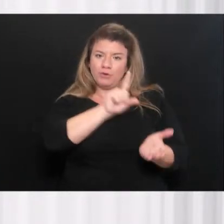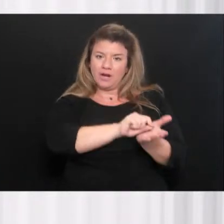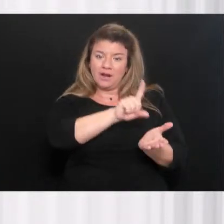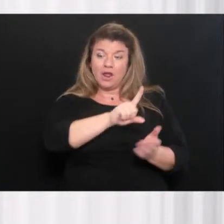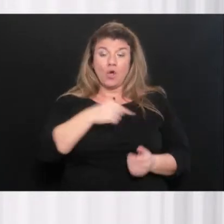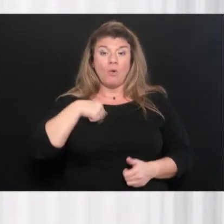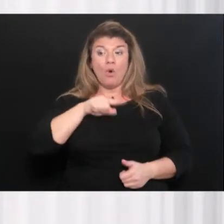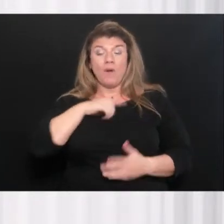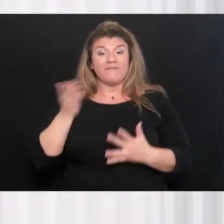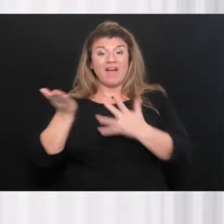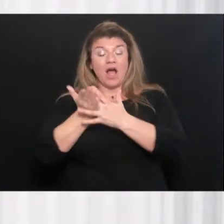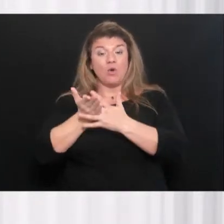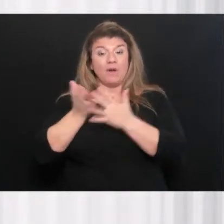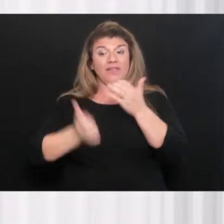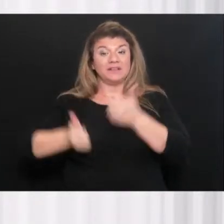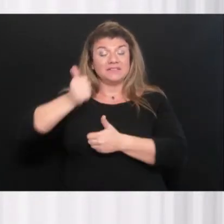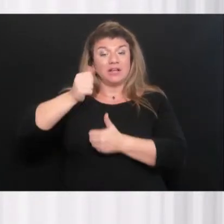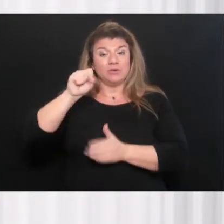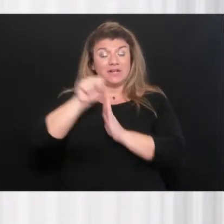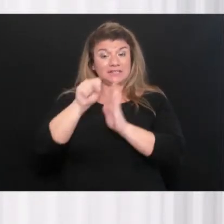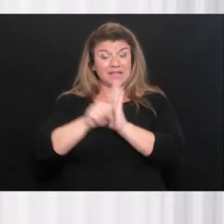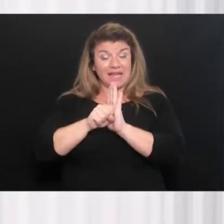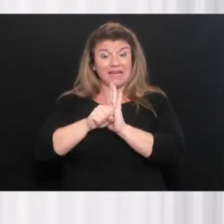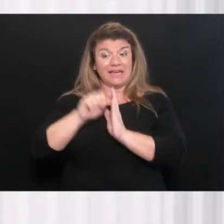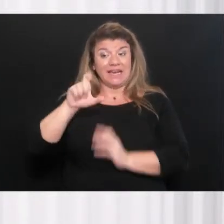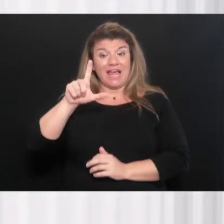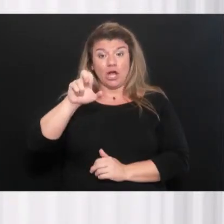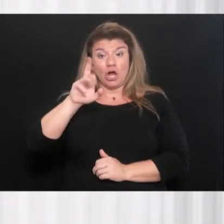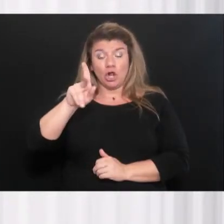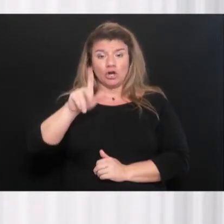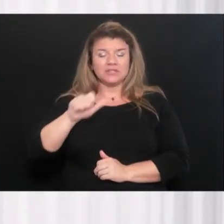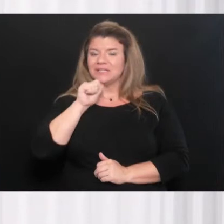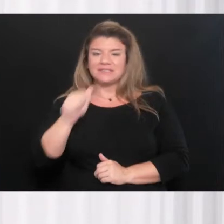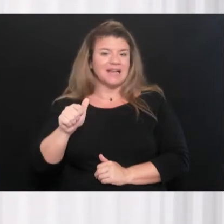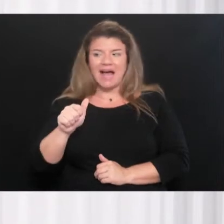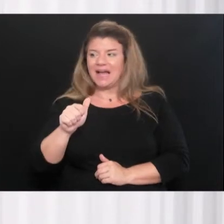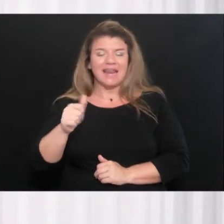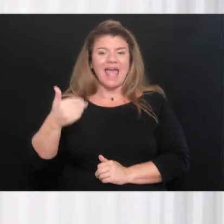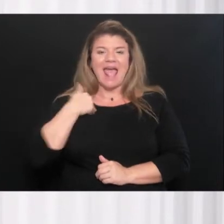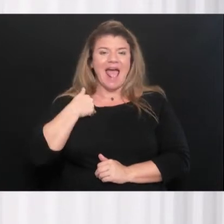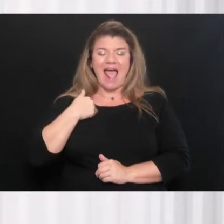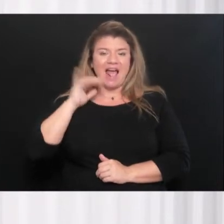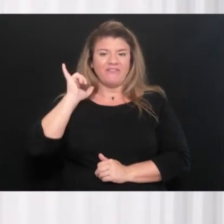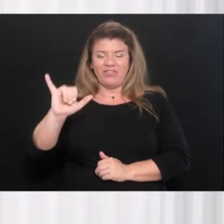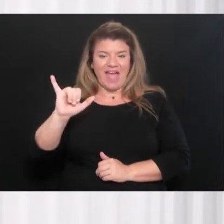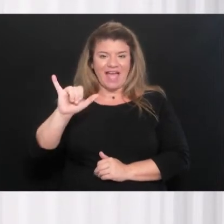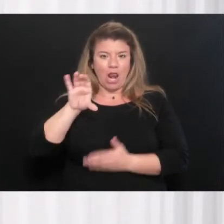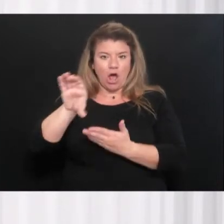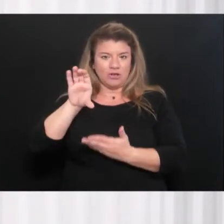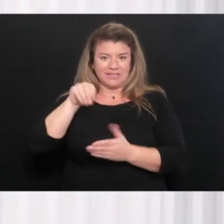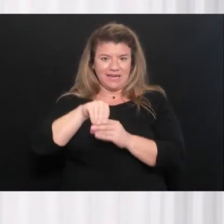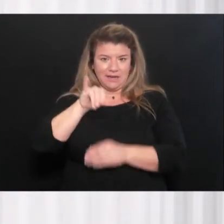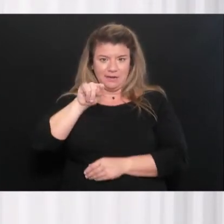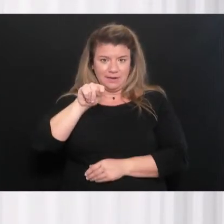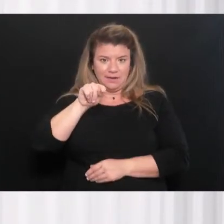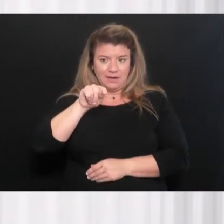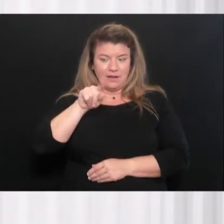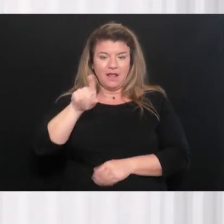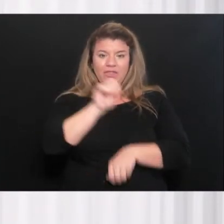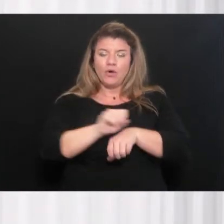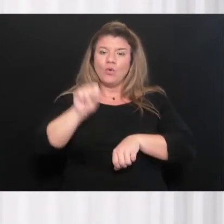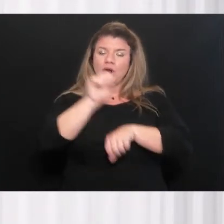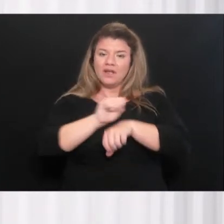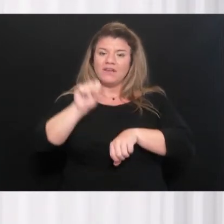filed with the Secretary of State and the clerks does not have that provision in it. So I think you're just working